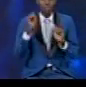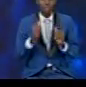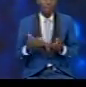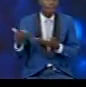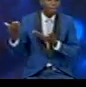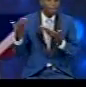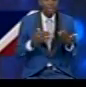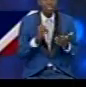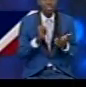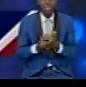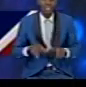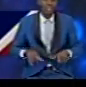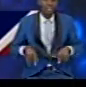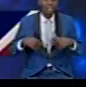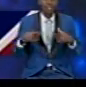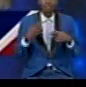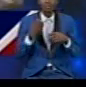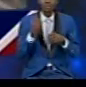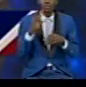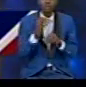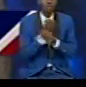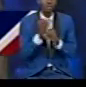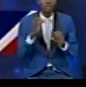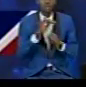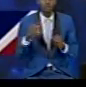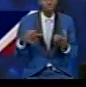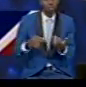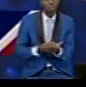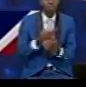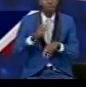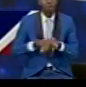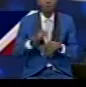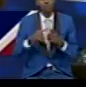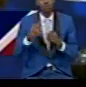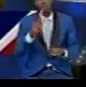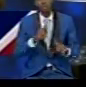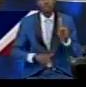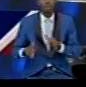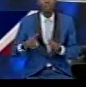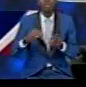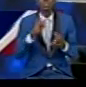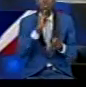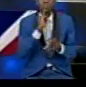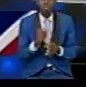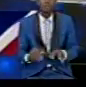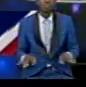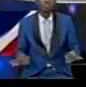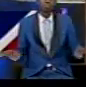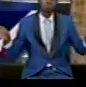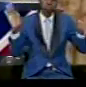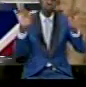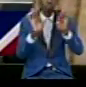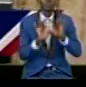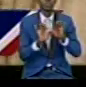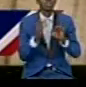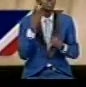soul saving gospel unto the people, it's worth it. We're looking